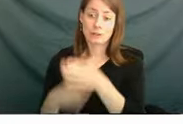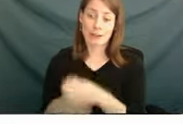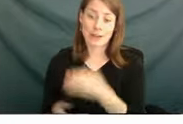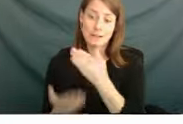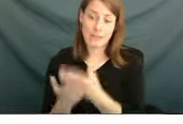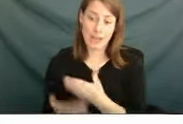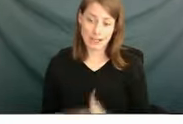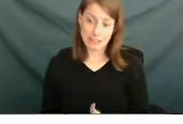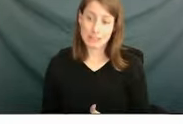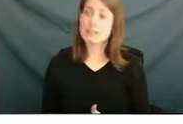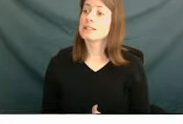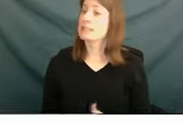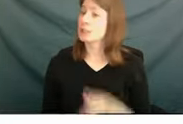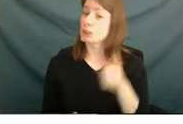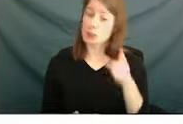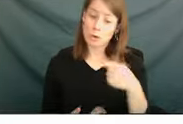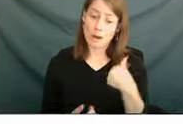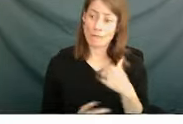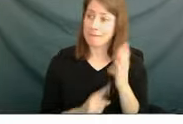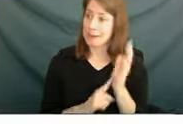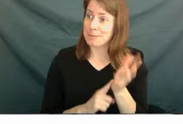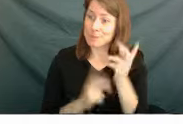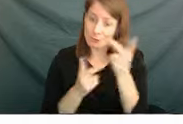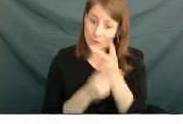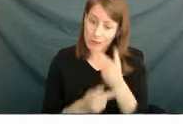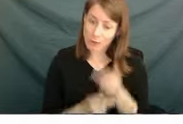tables, and you can either get over to your